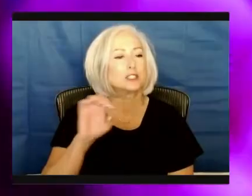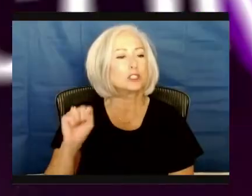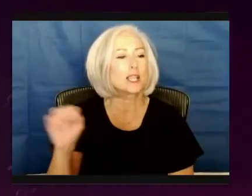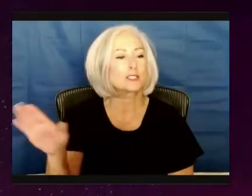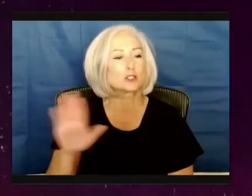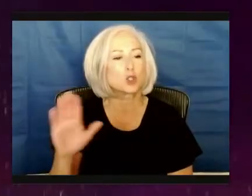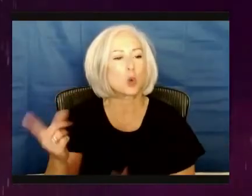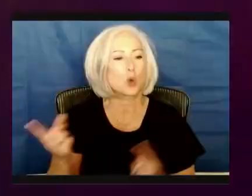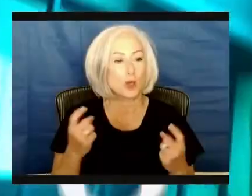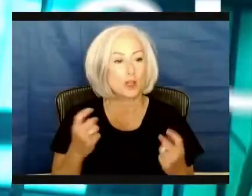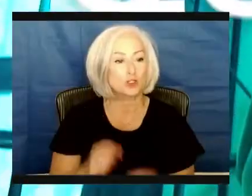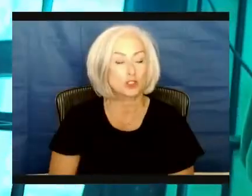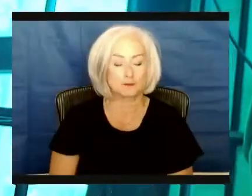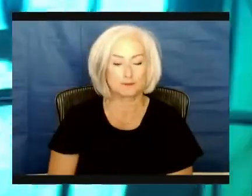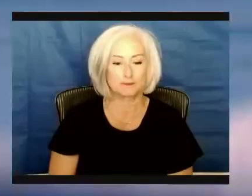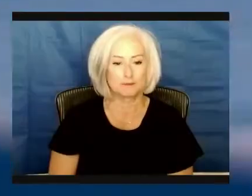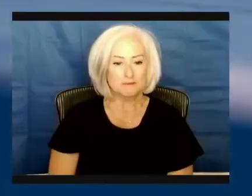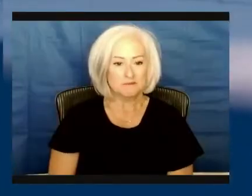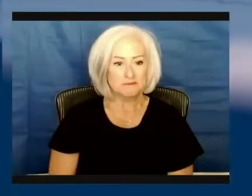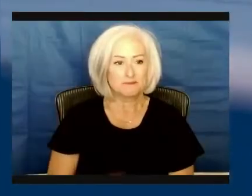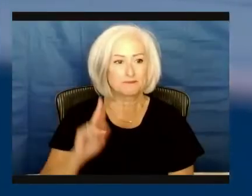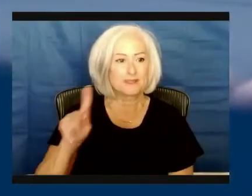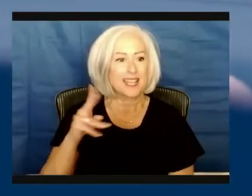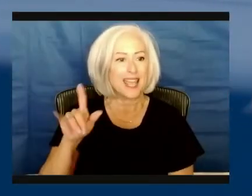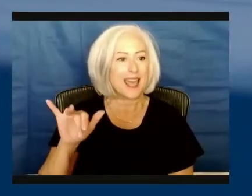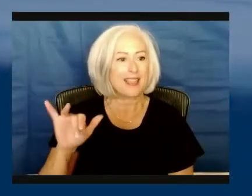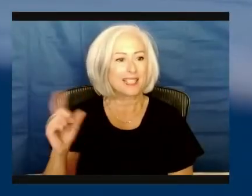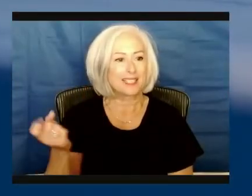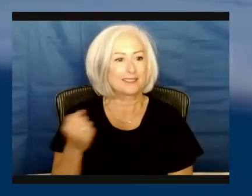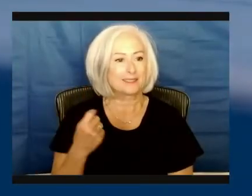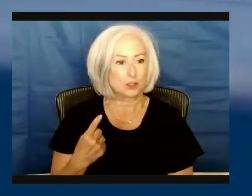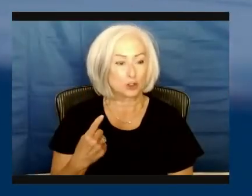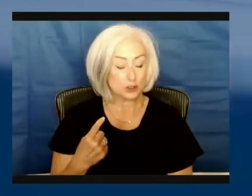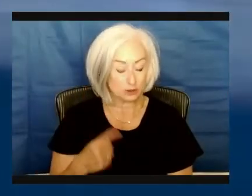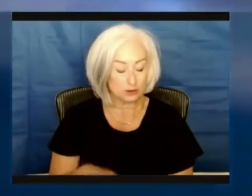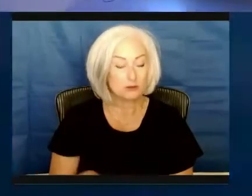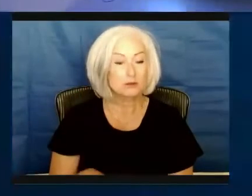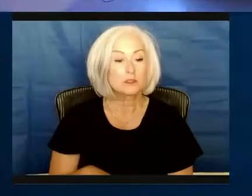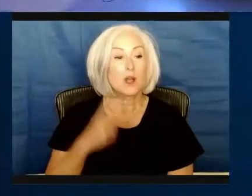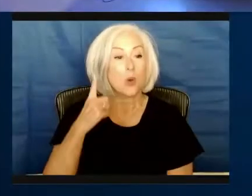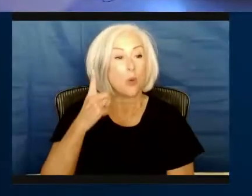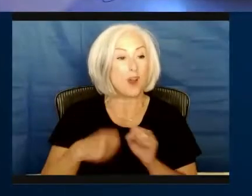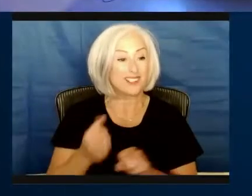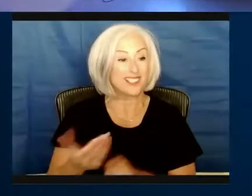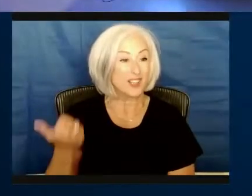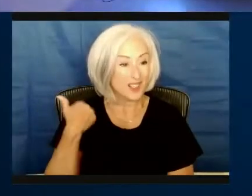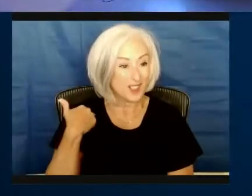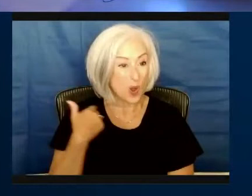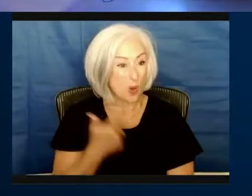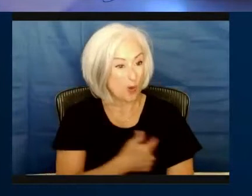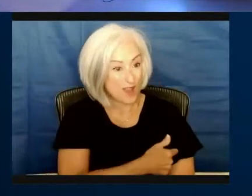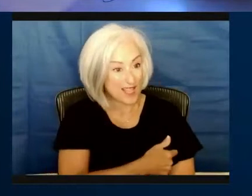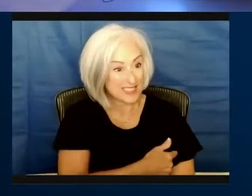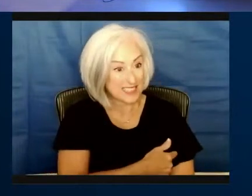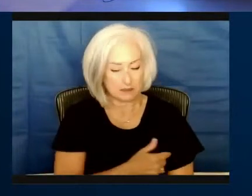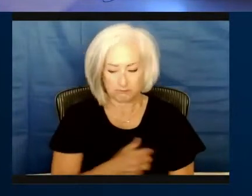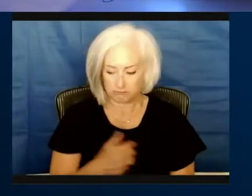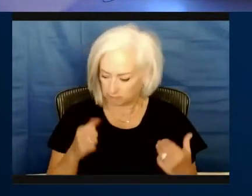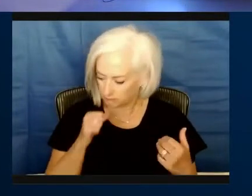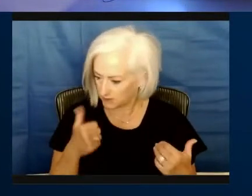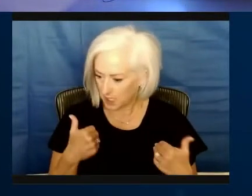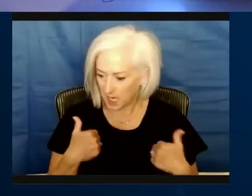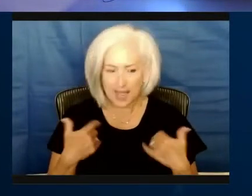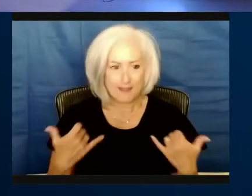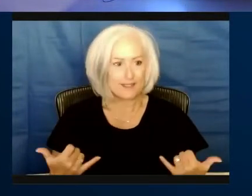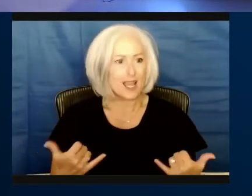Kathleen is, if being vaccinated almost a year ago may not mean that you're vaccinated, why are we not recommending that second